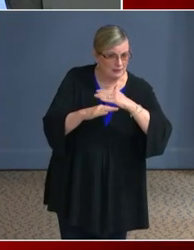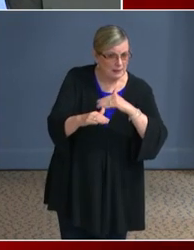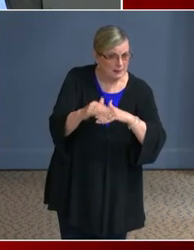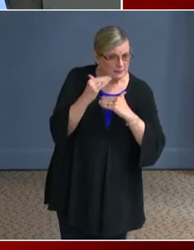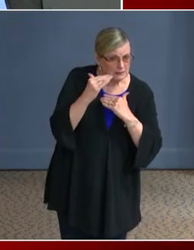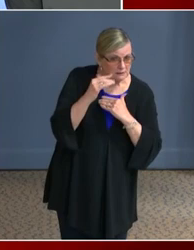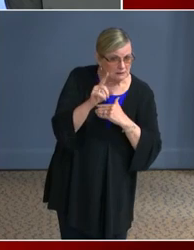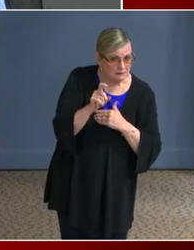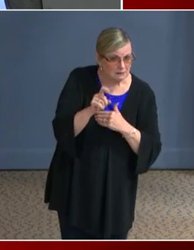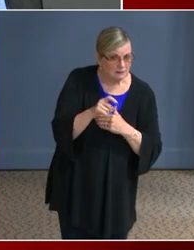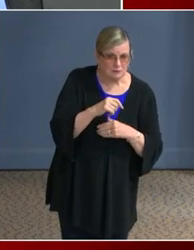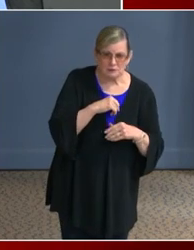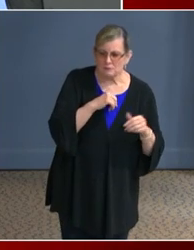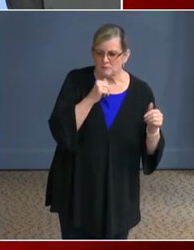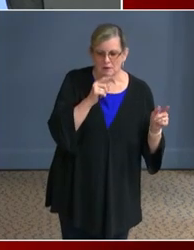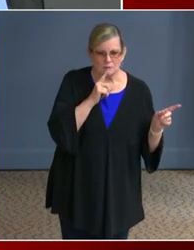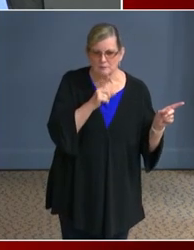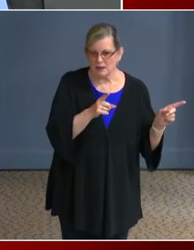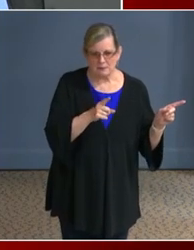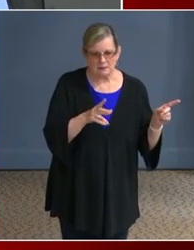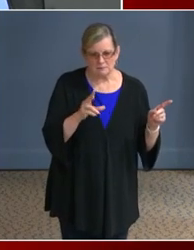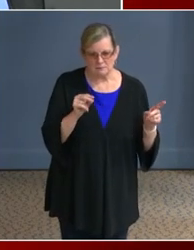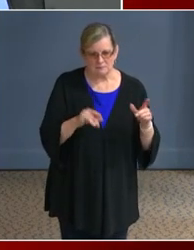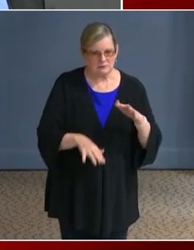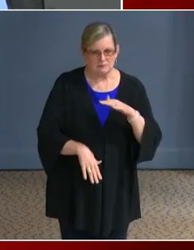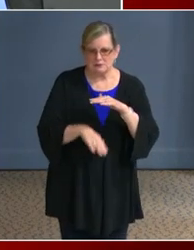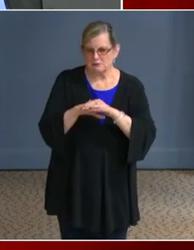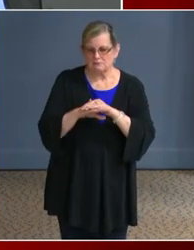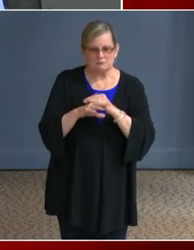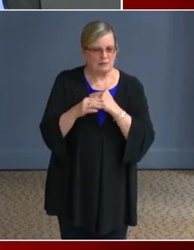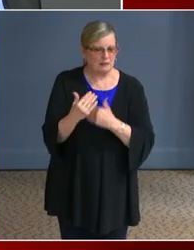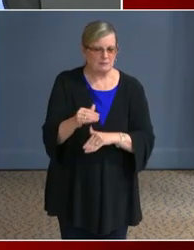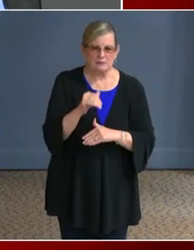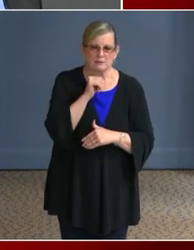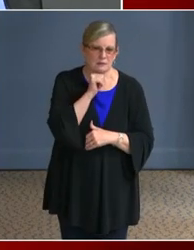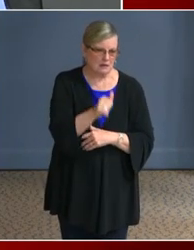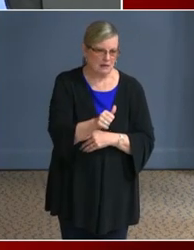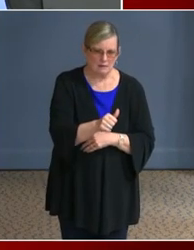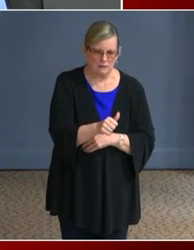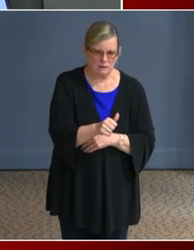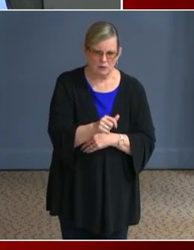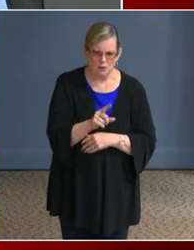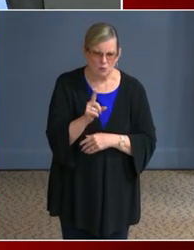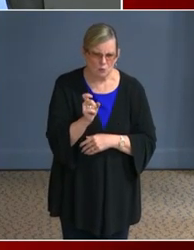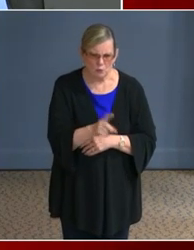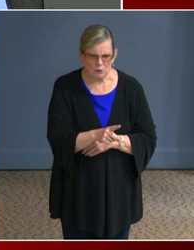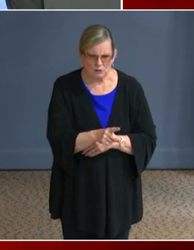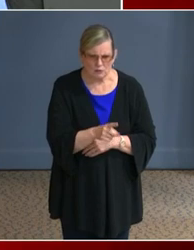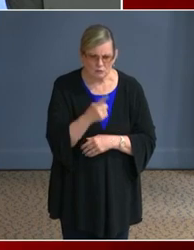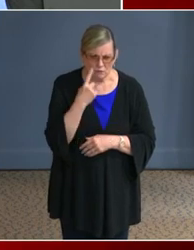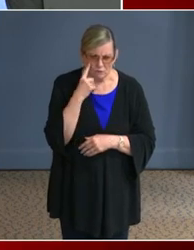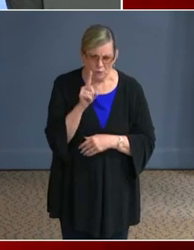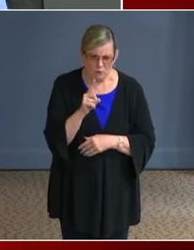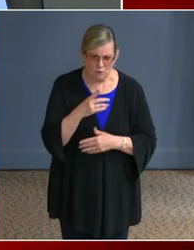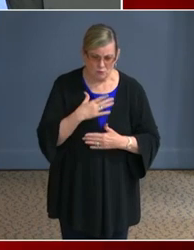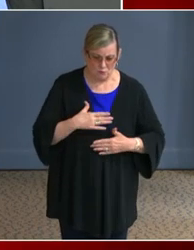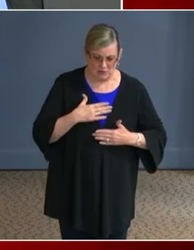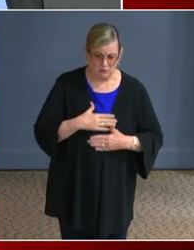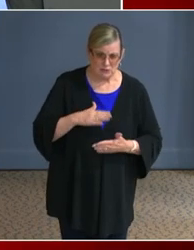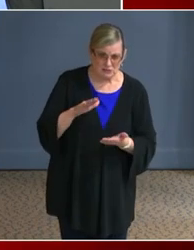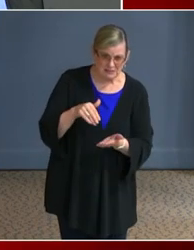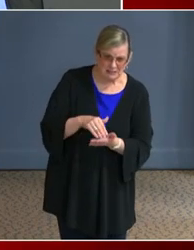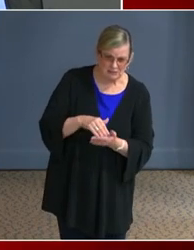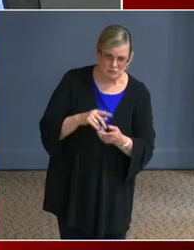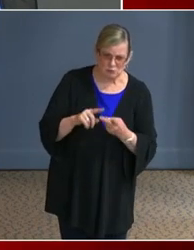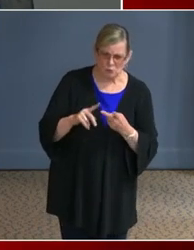There will not be capacity limits. Your question was like for pools. Rec centers, pools, things like that. Yeah.